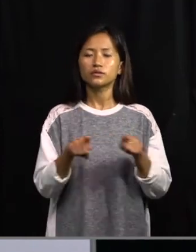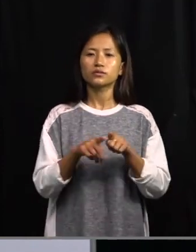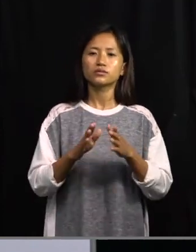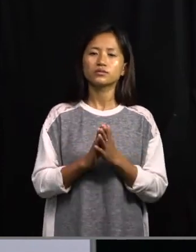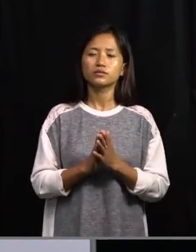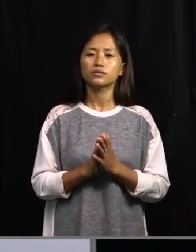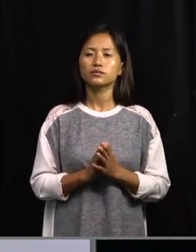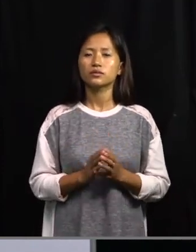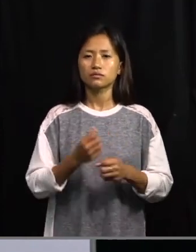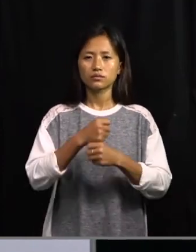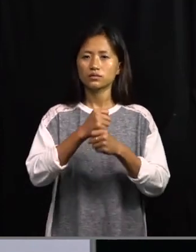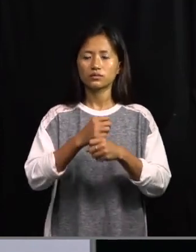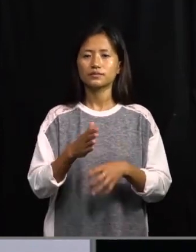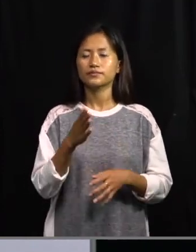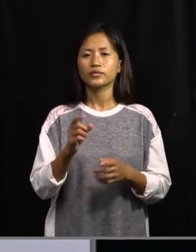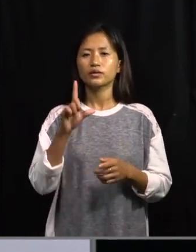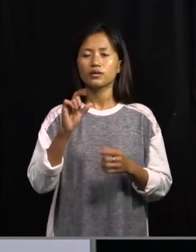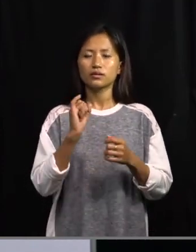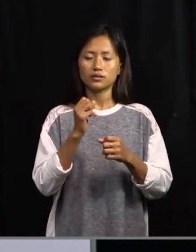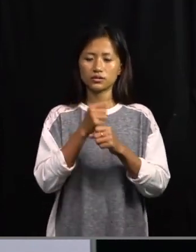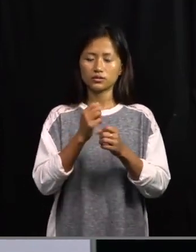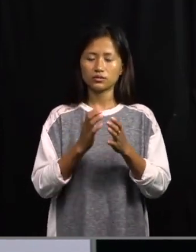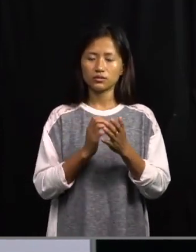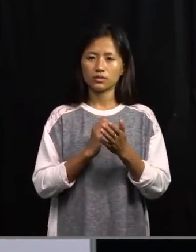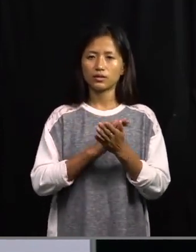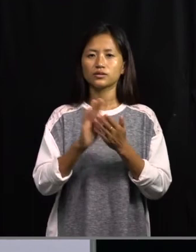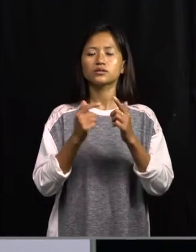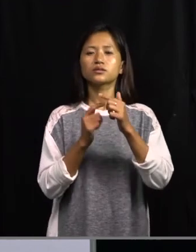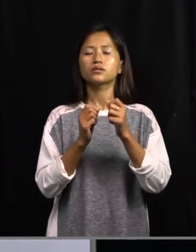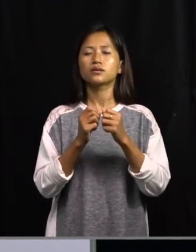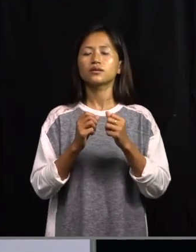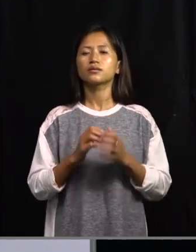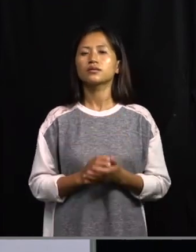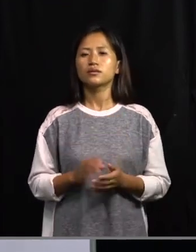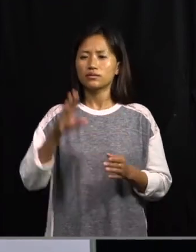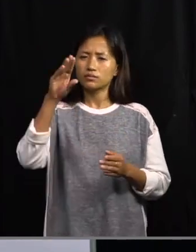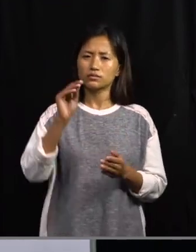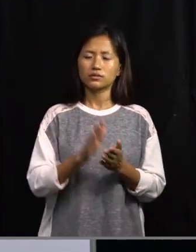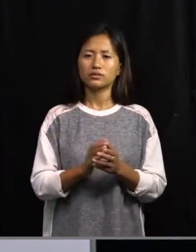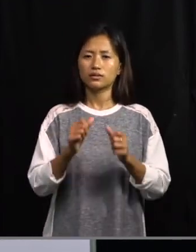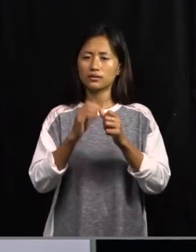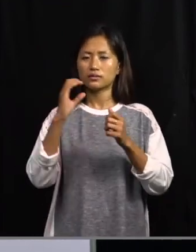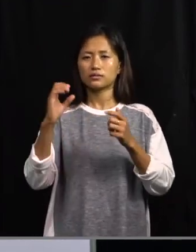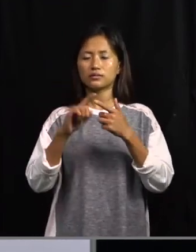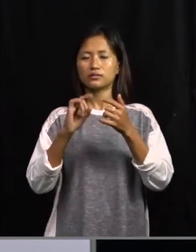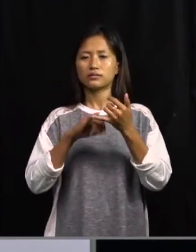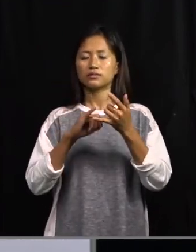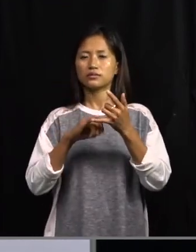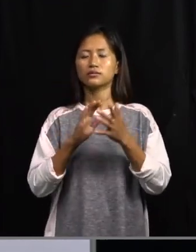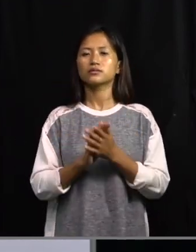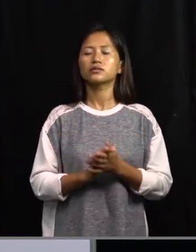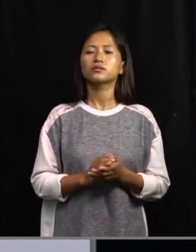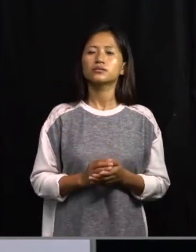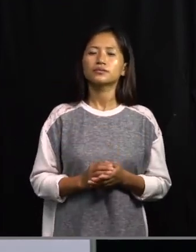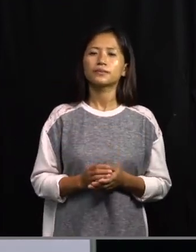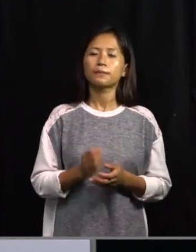they are not creating any liabilities. At the same time, they are also not reducing any assets of the government. They are simply enjoying